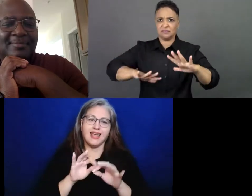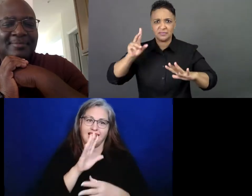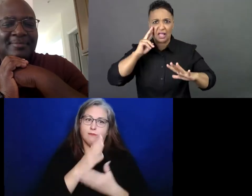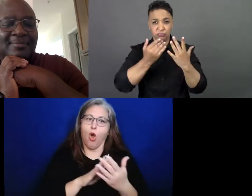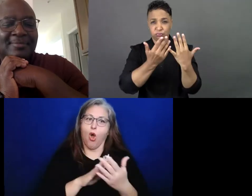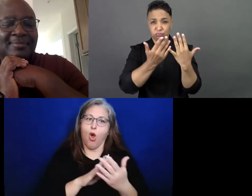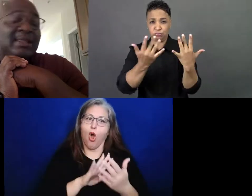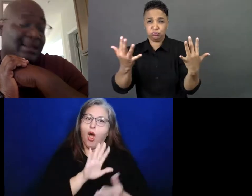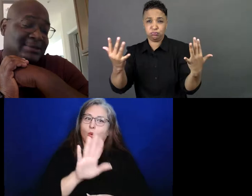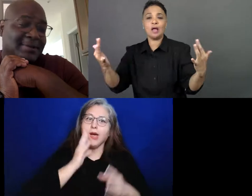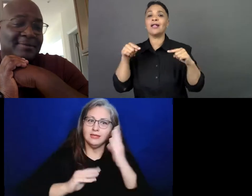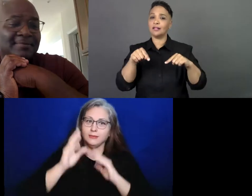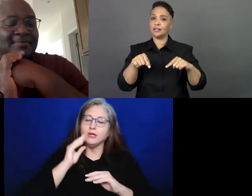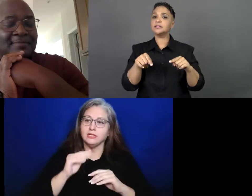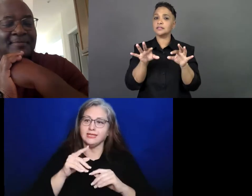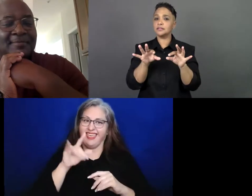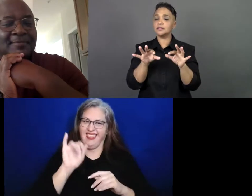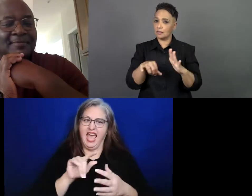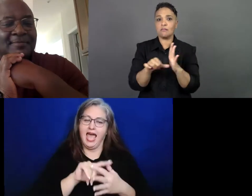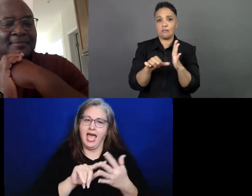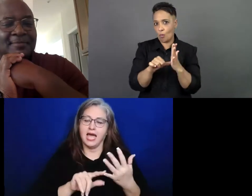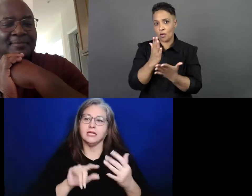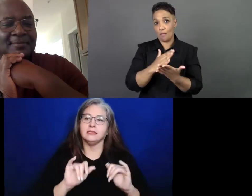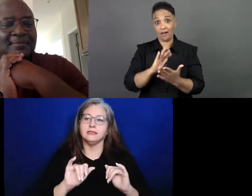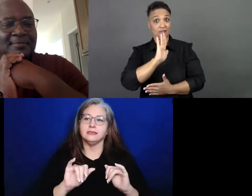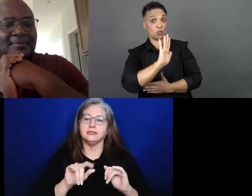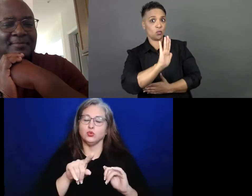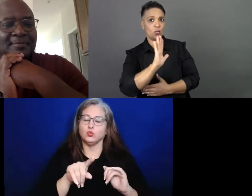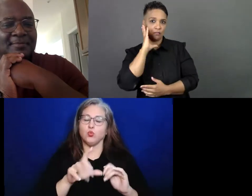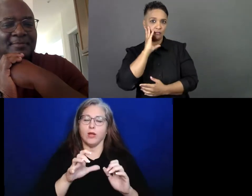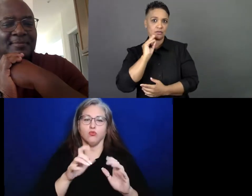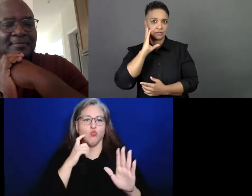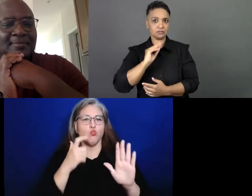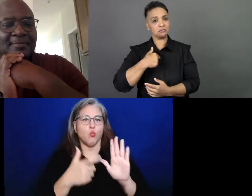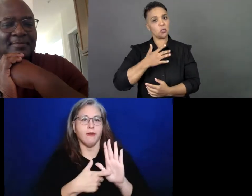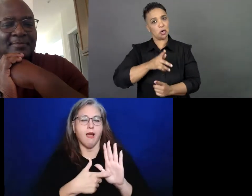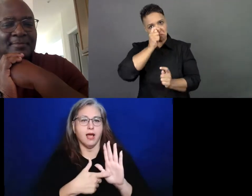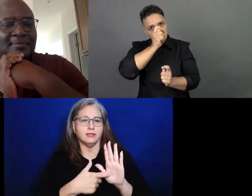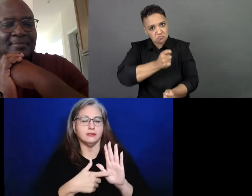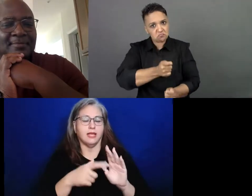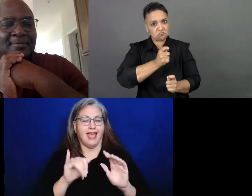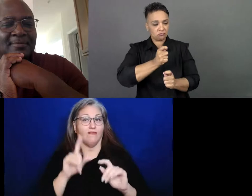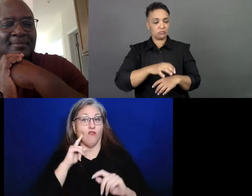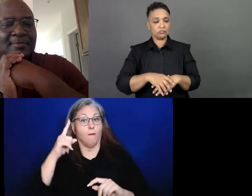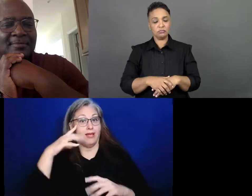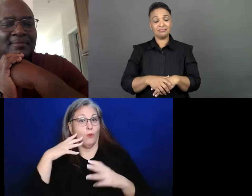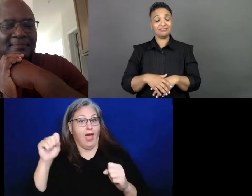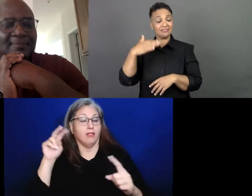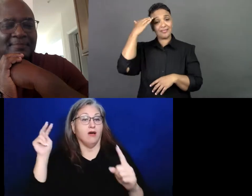your experiences I want to acknowledge from mental health point of